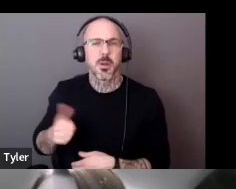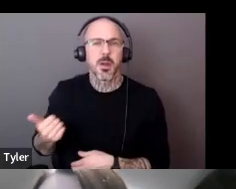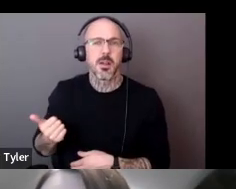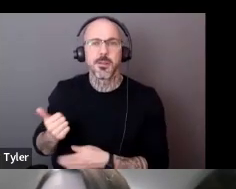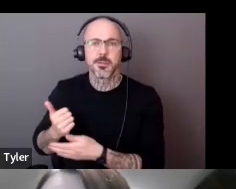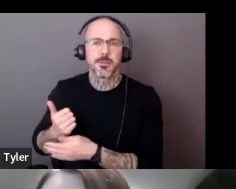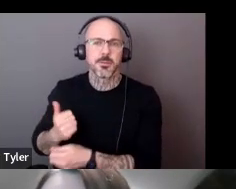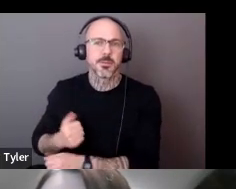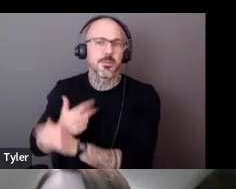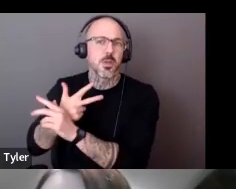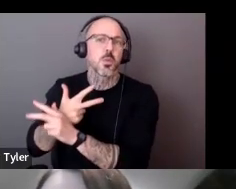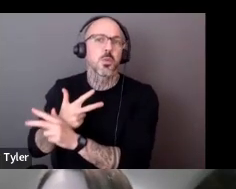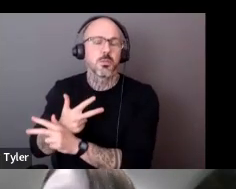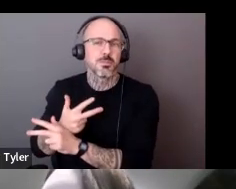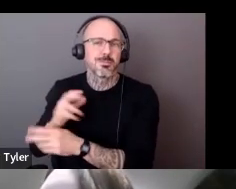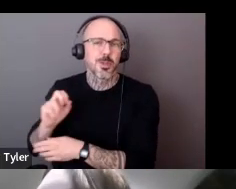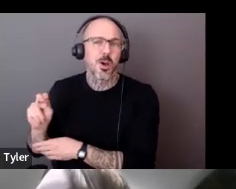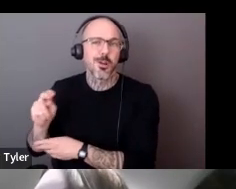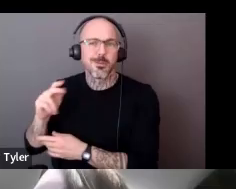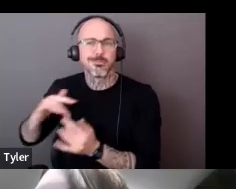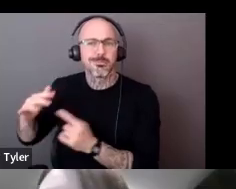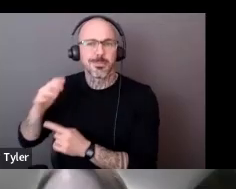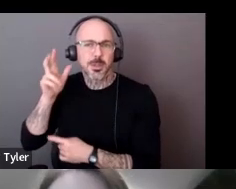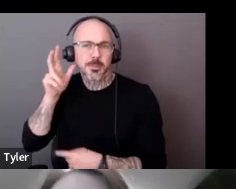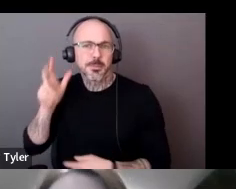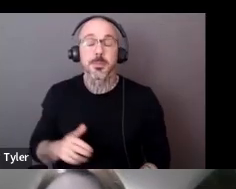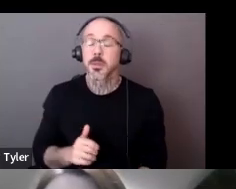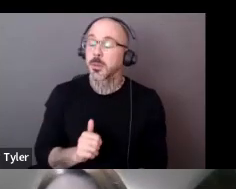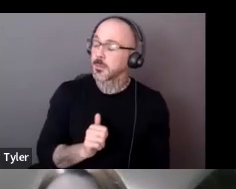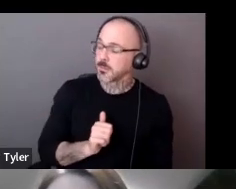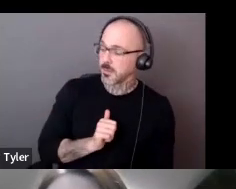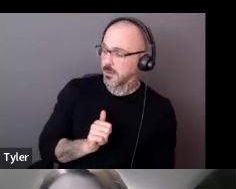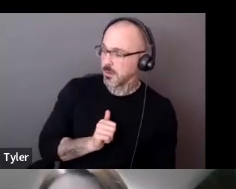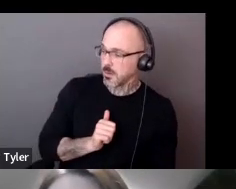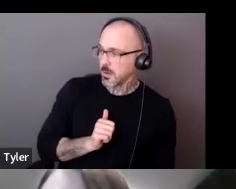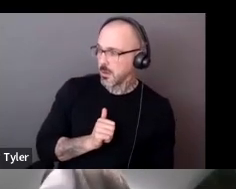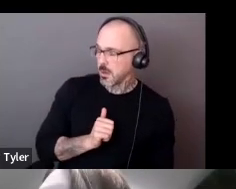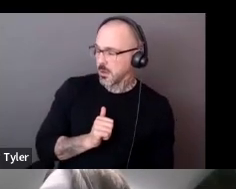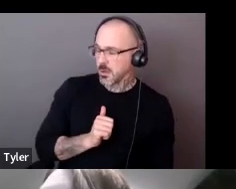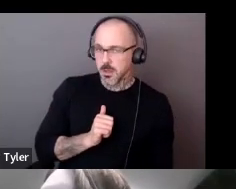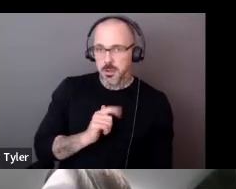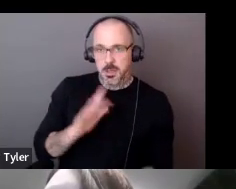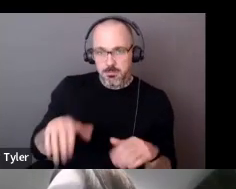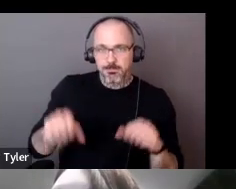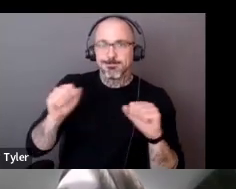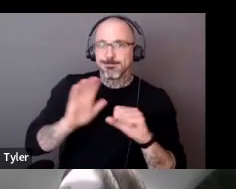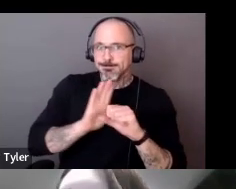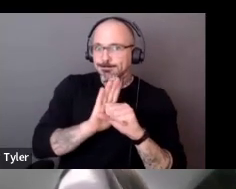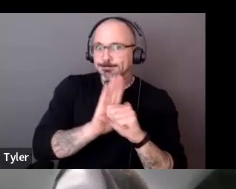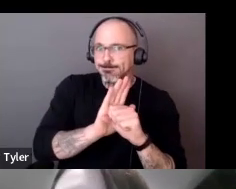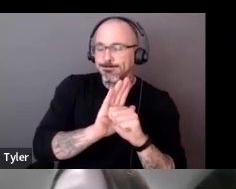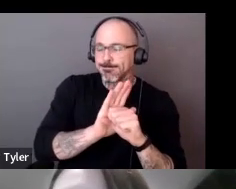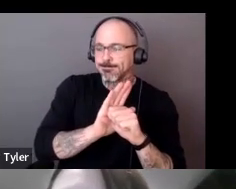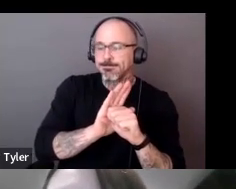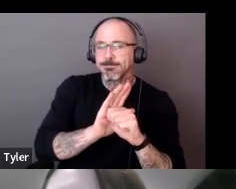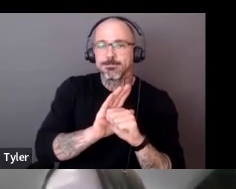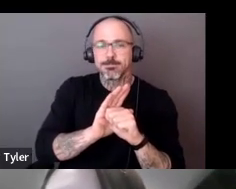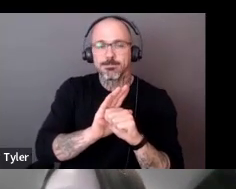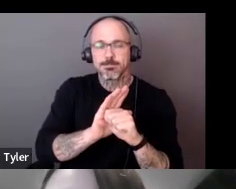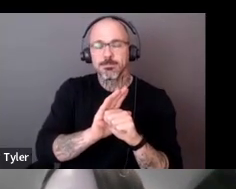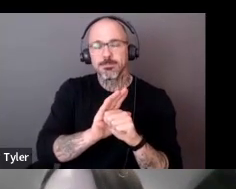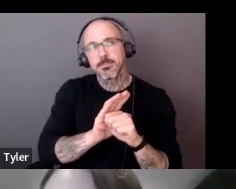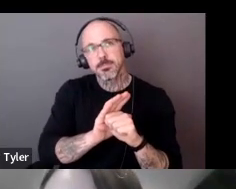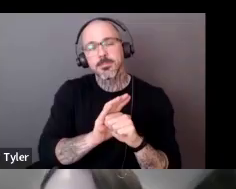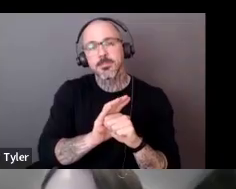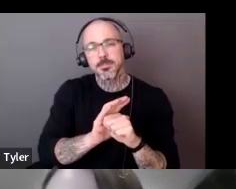advocate for myself. I know that one of the first experiences I